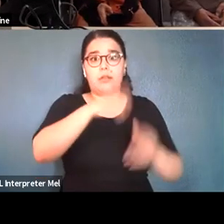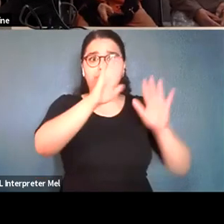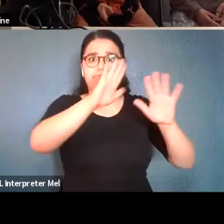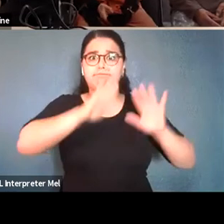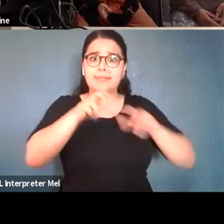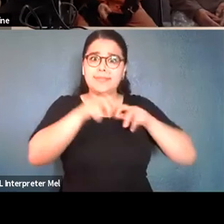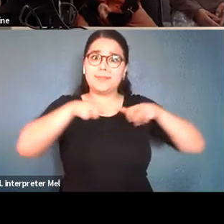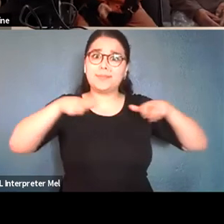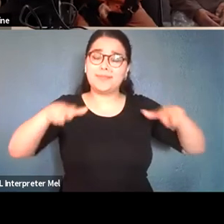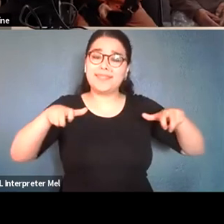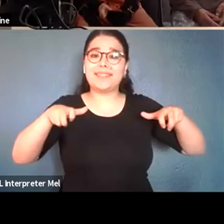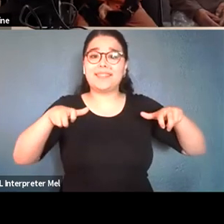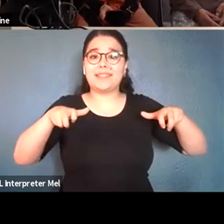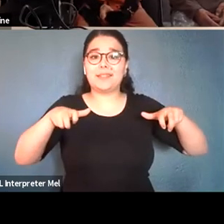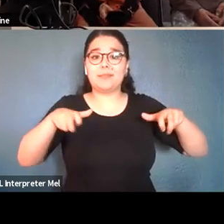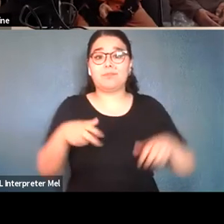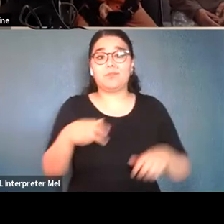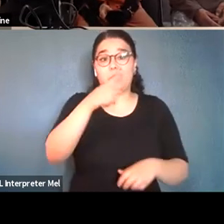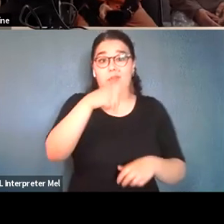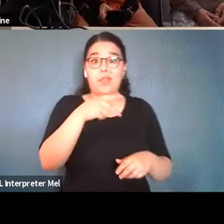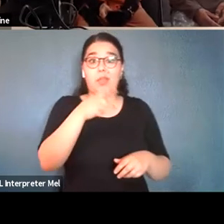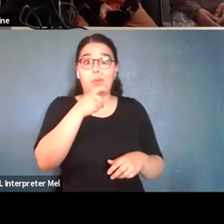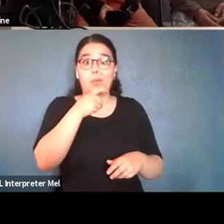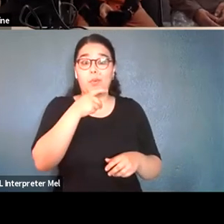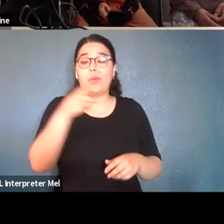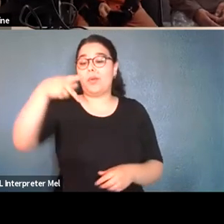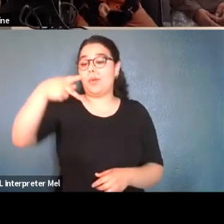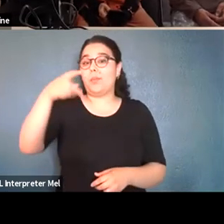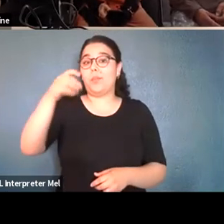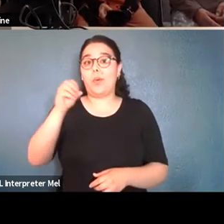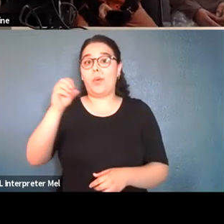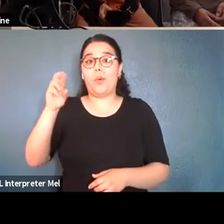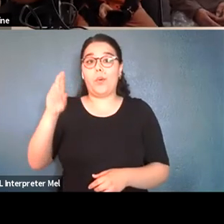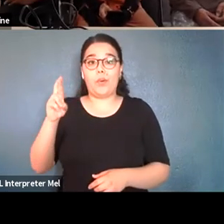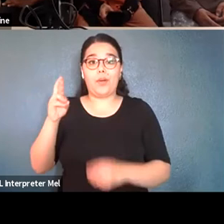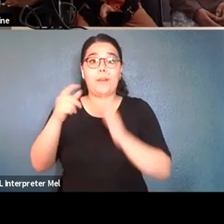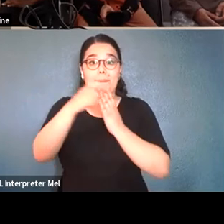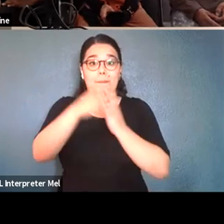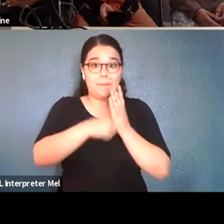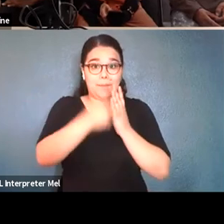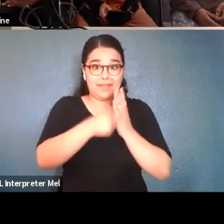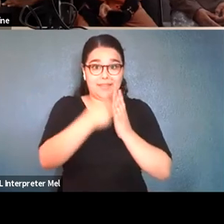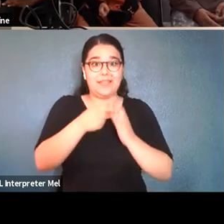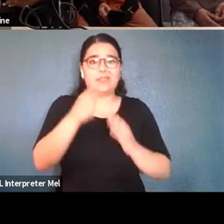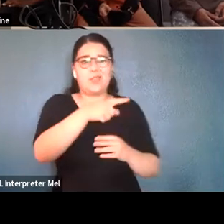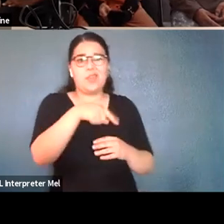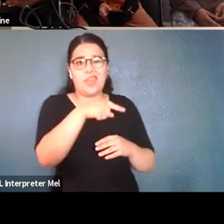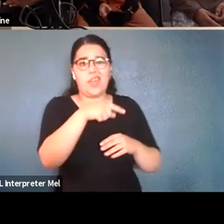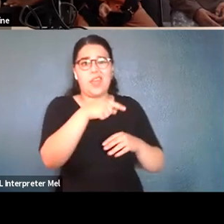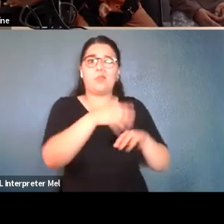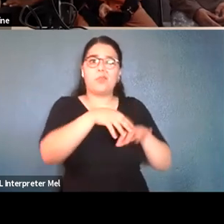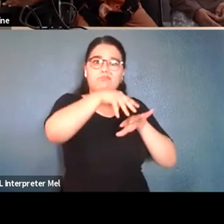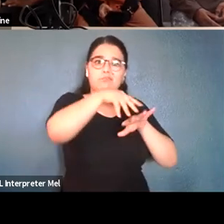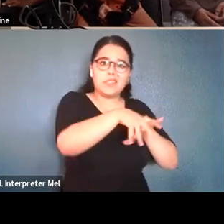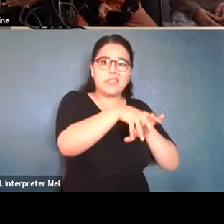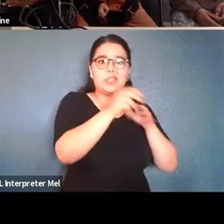today. Poor Magazine, Prensa POBRE, is a poor people-led, Indigenous people-led, grassroots nonprofit arts